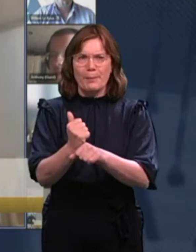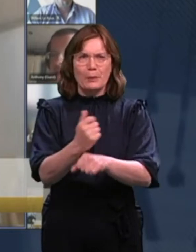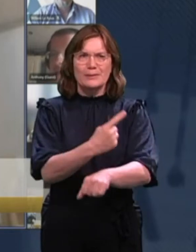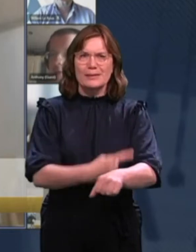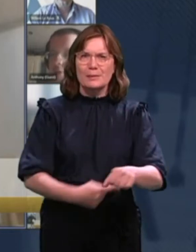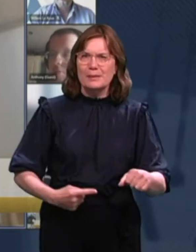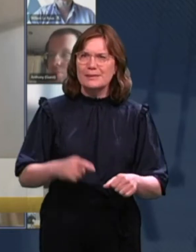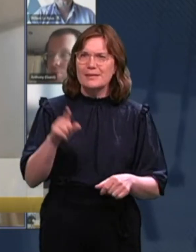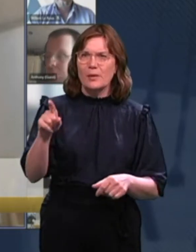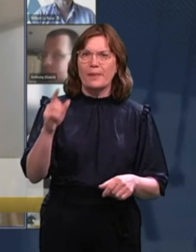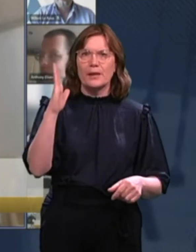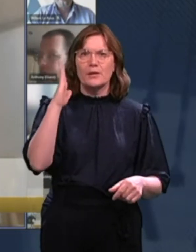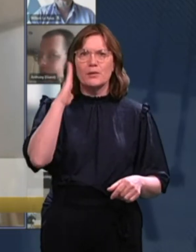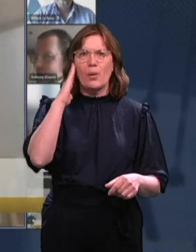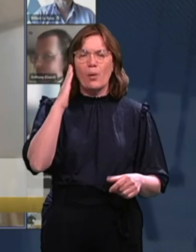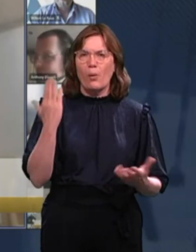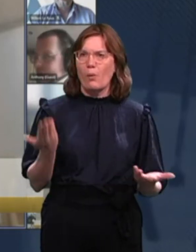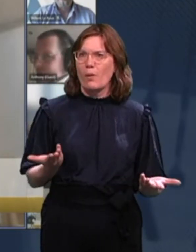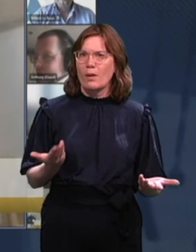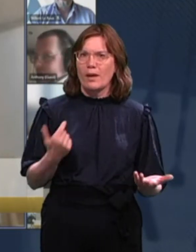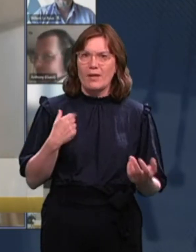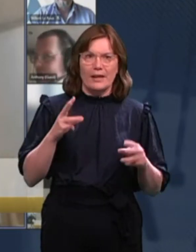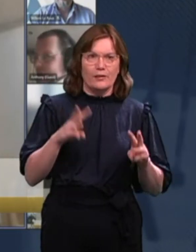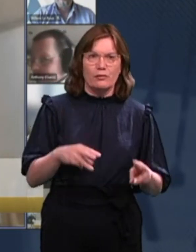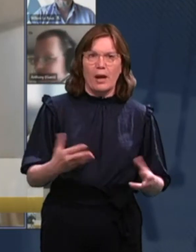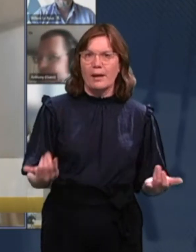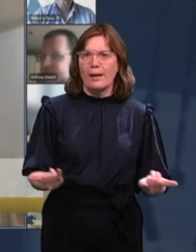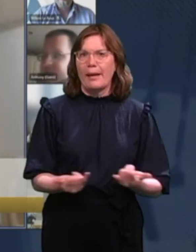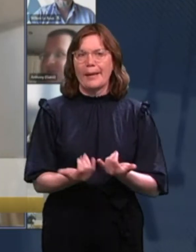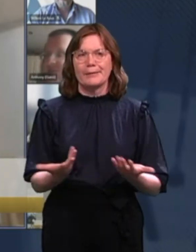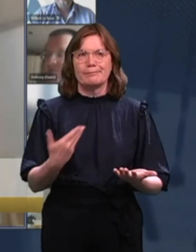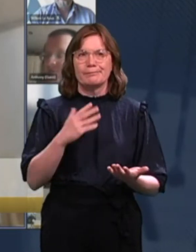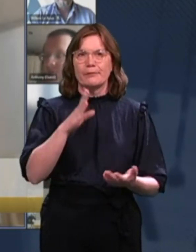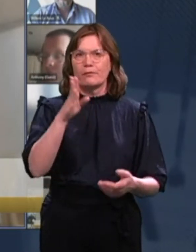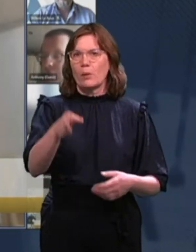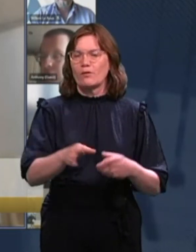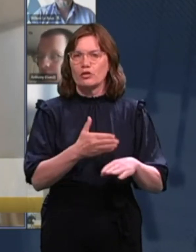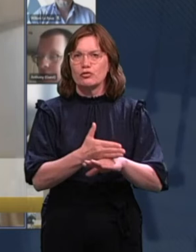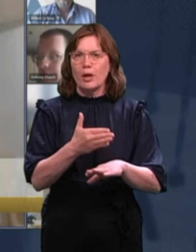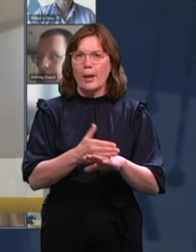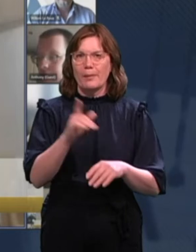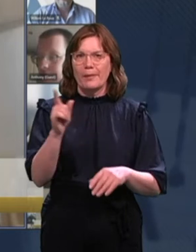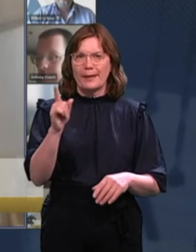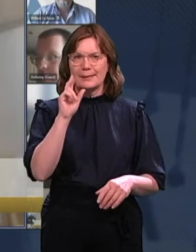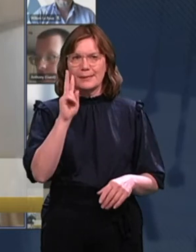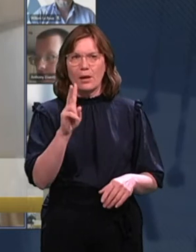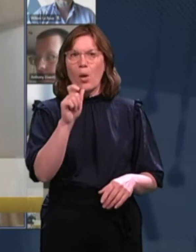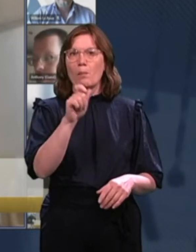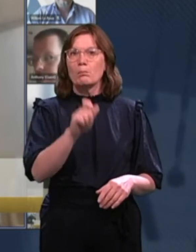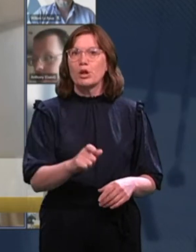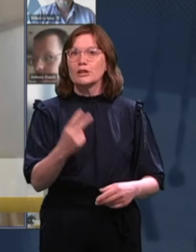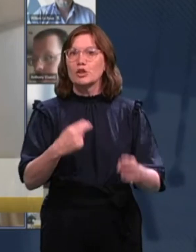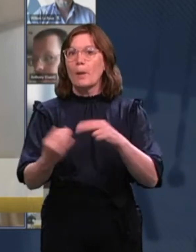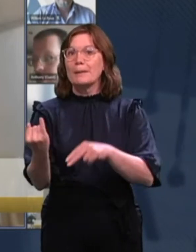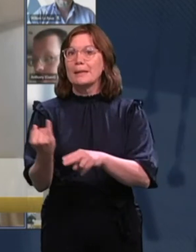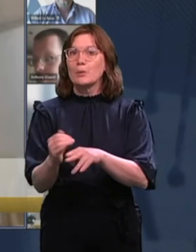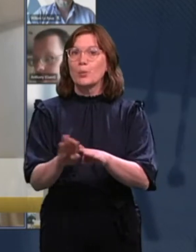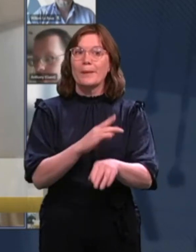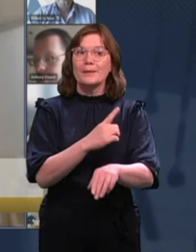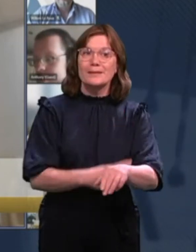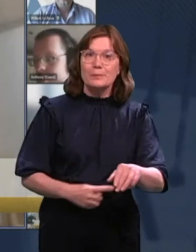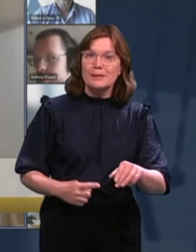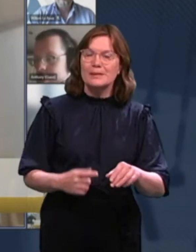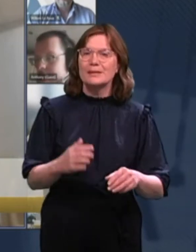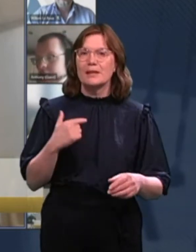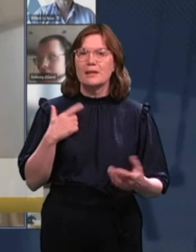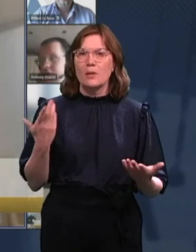they can actually know what, if we have anything wrong, like say if you go for a job, they can actually know there's a person coming in with disability so that we